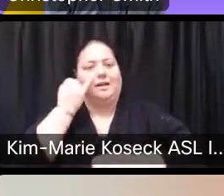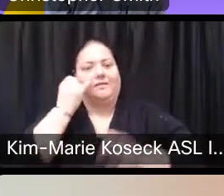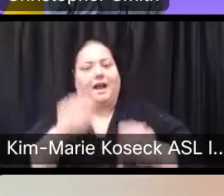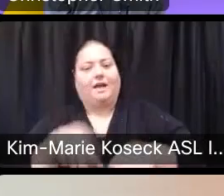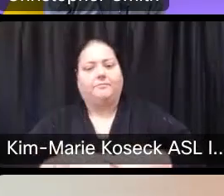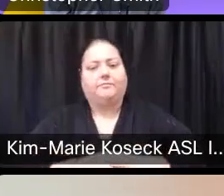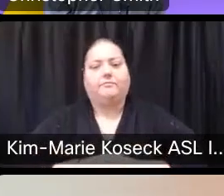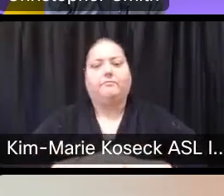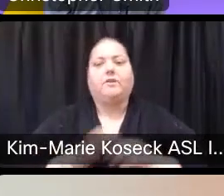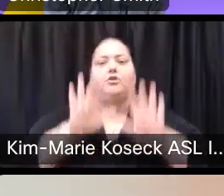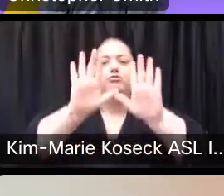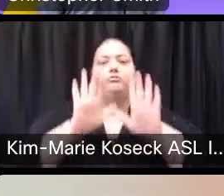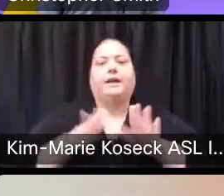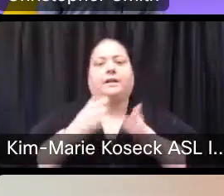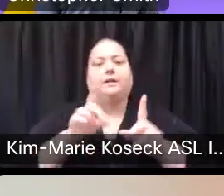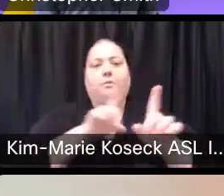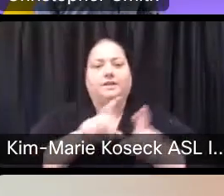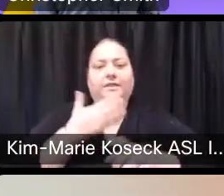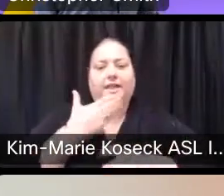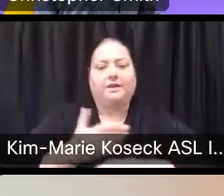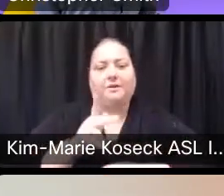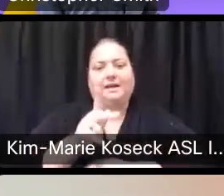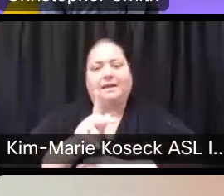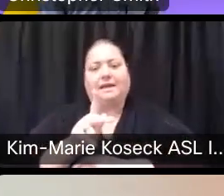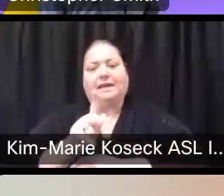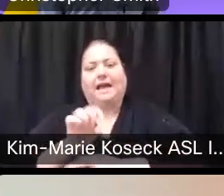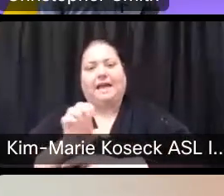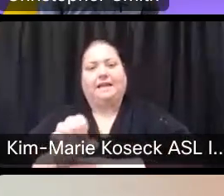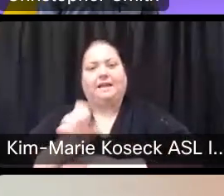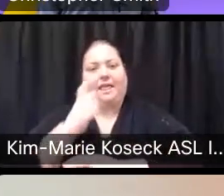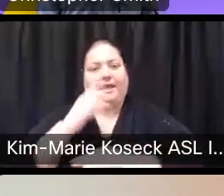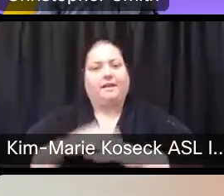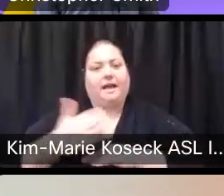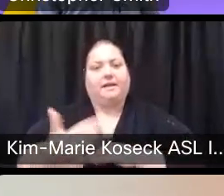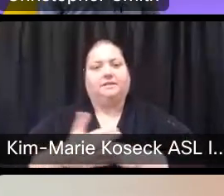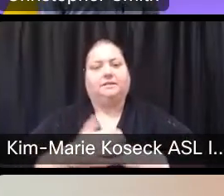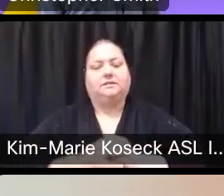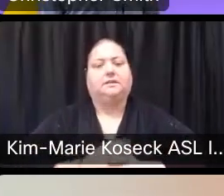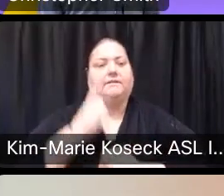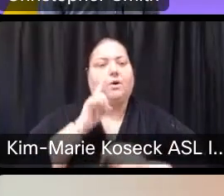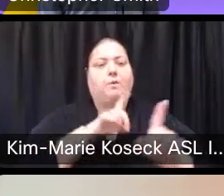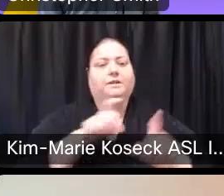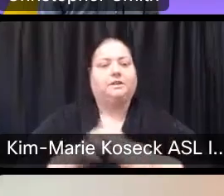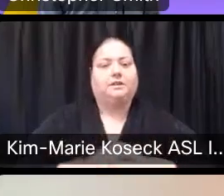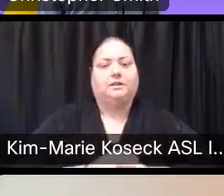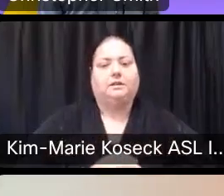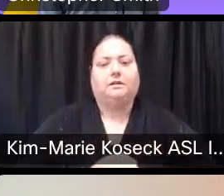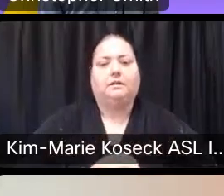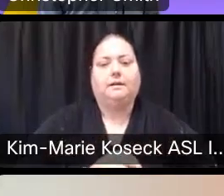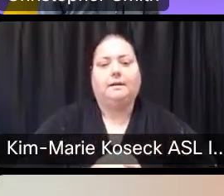Great question. Thank you. Kate, I think you're next up on the queue for your question.